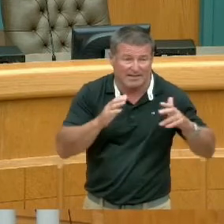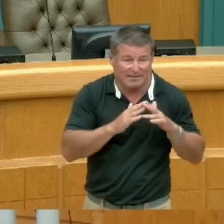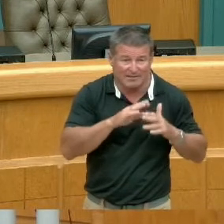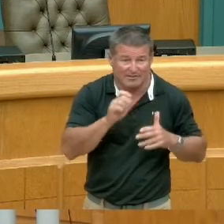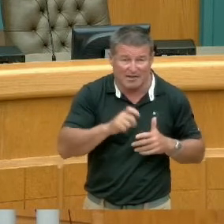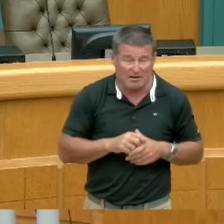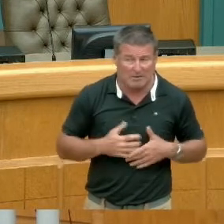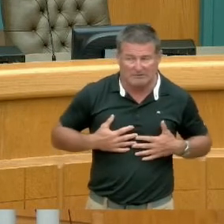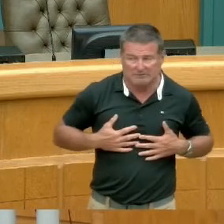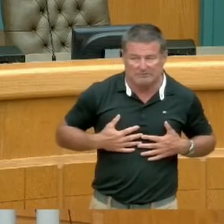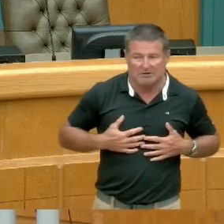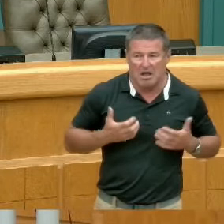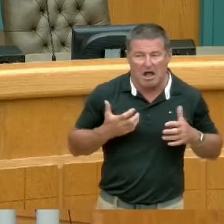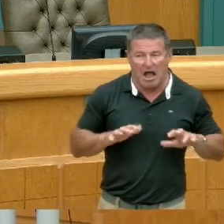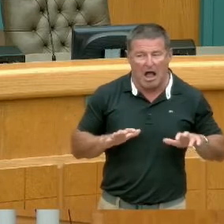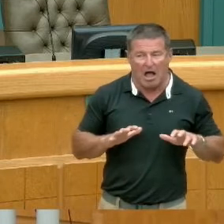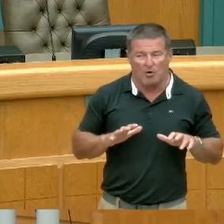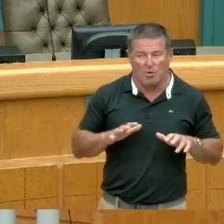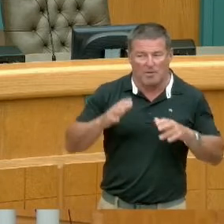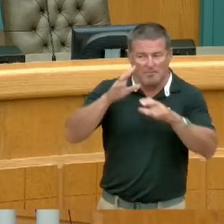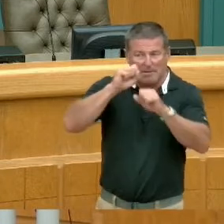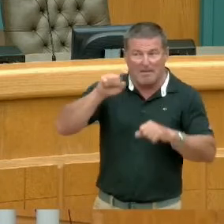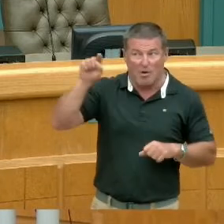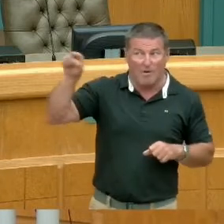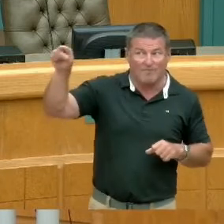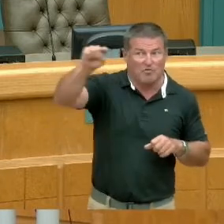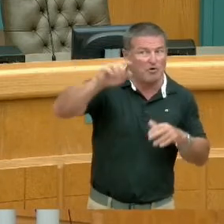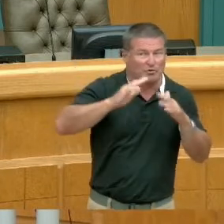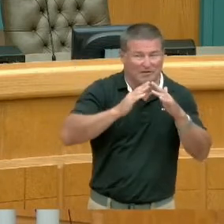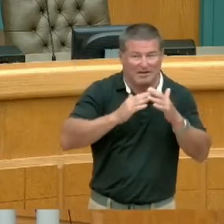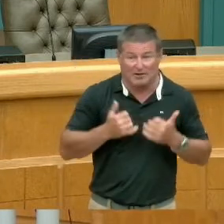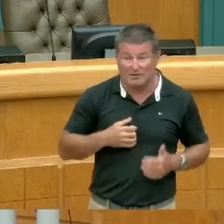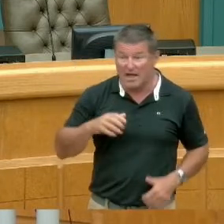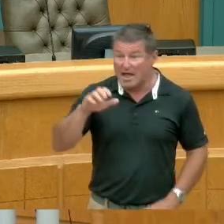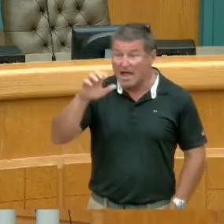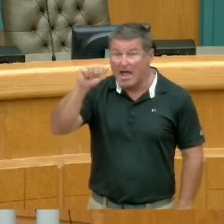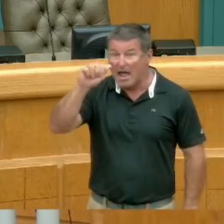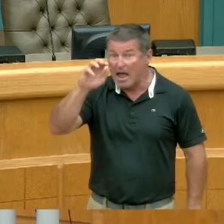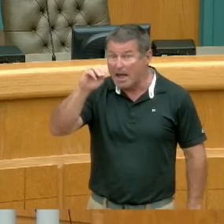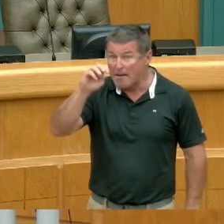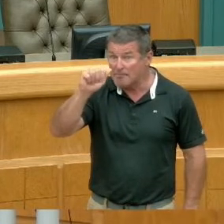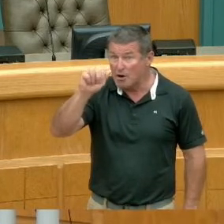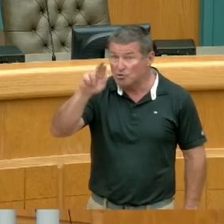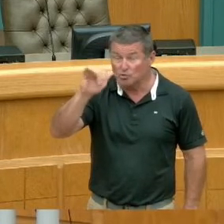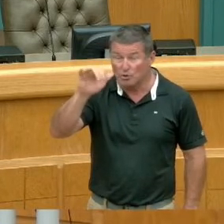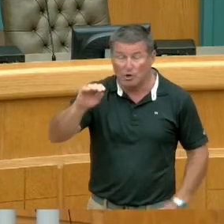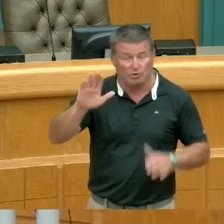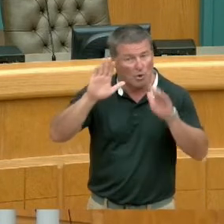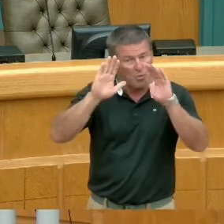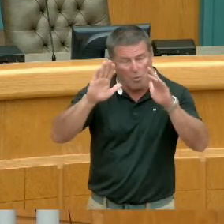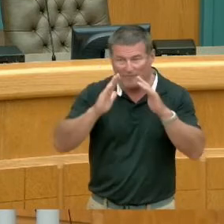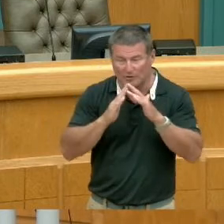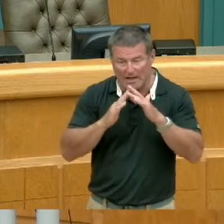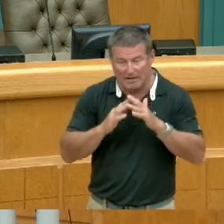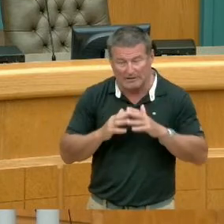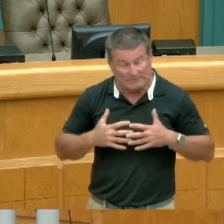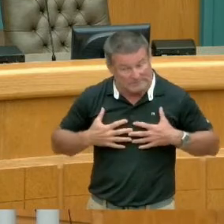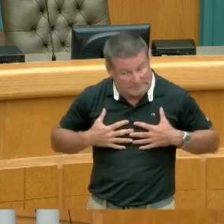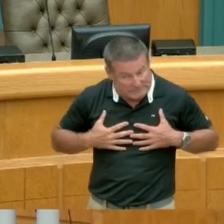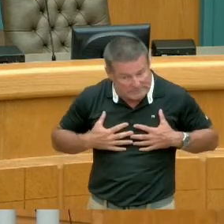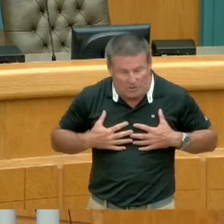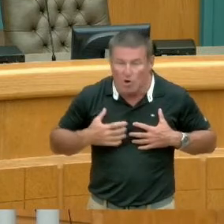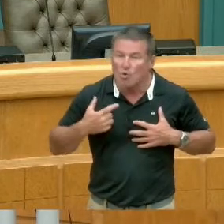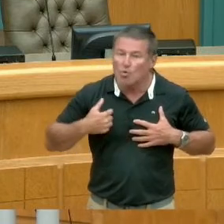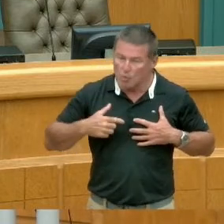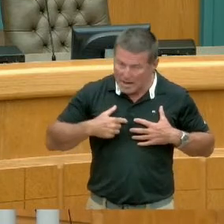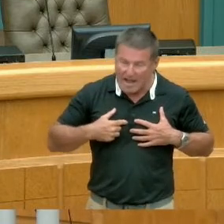I wouldn't trade Corpus Christi for any of them. Amarillo is a wonderful town, but while we have a beef